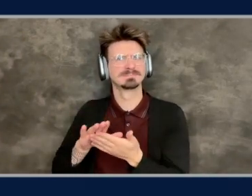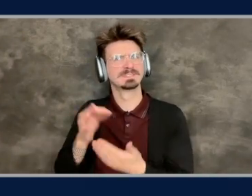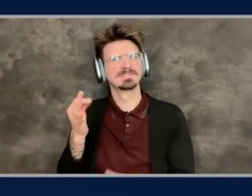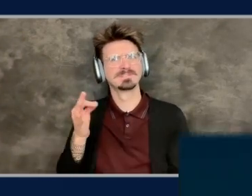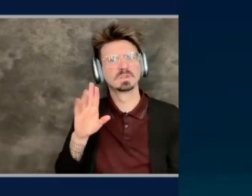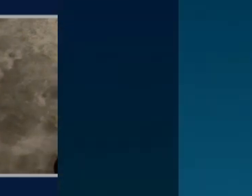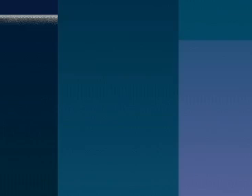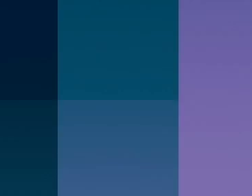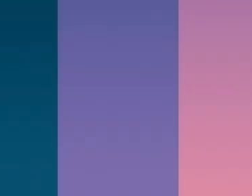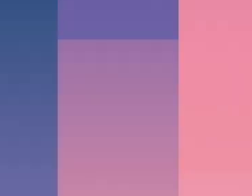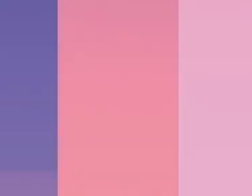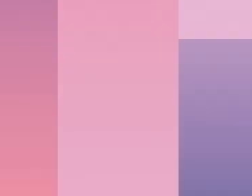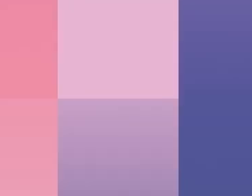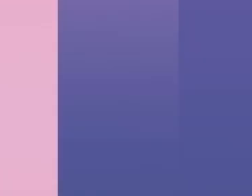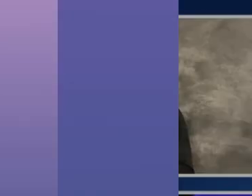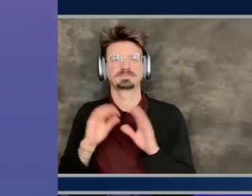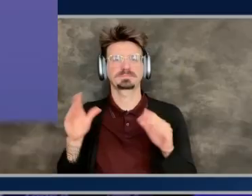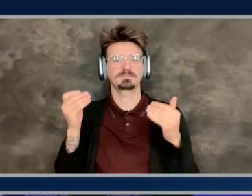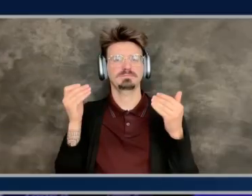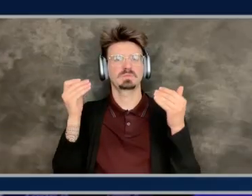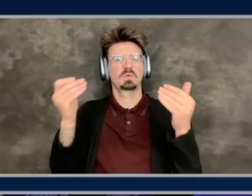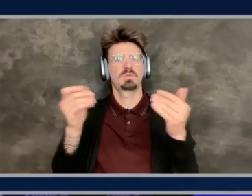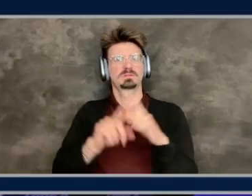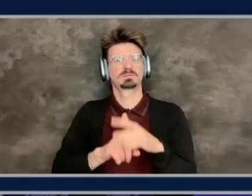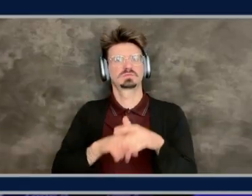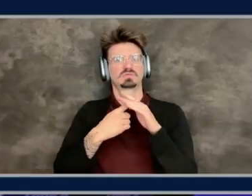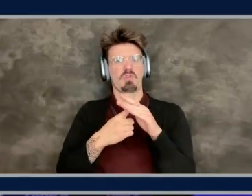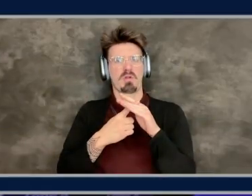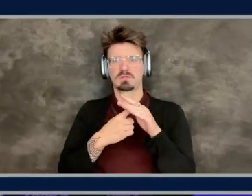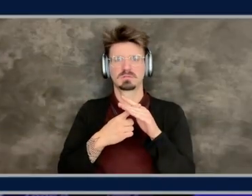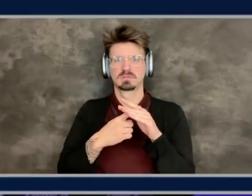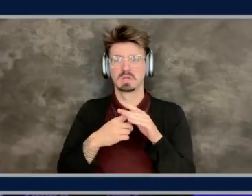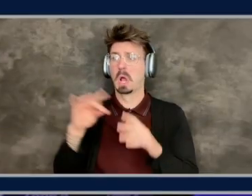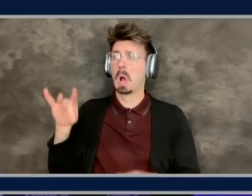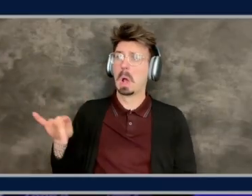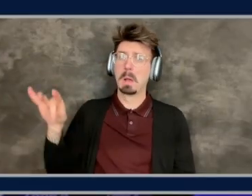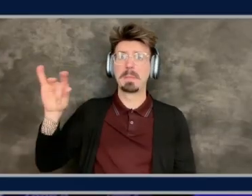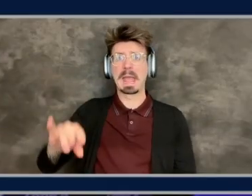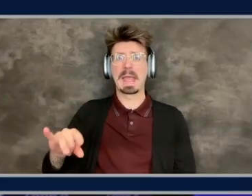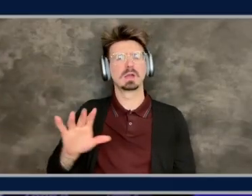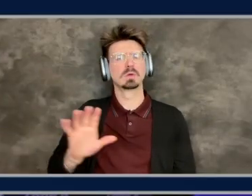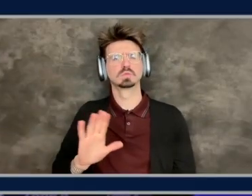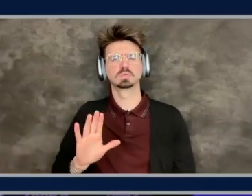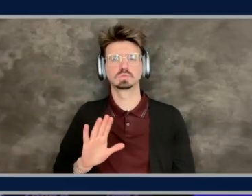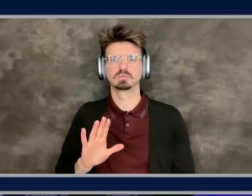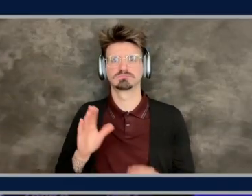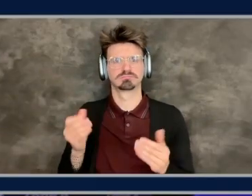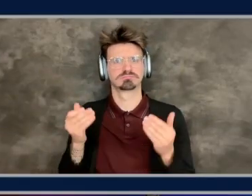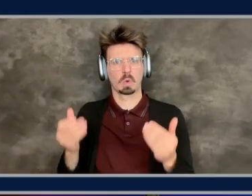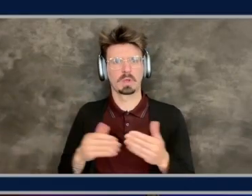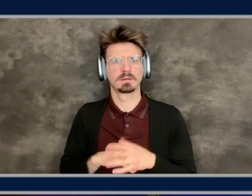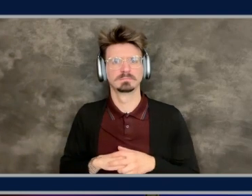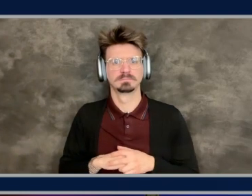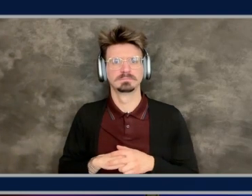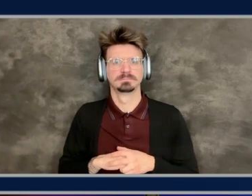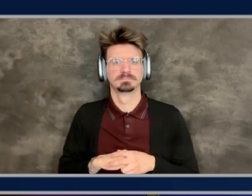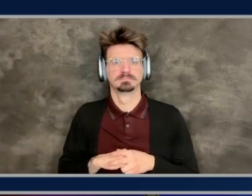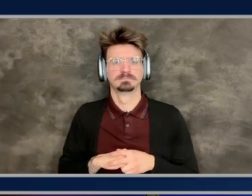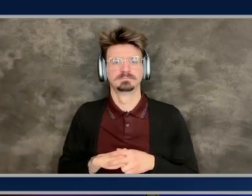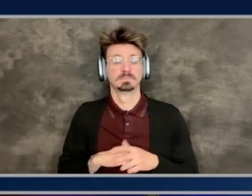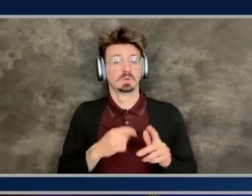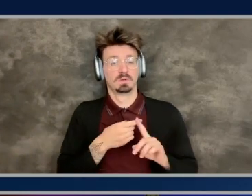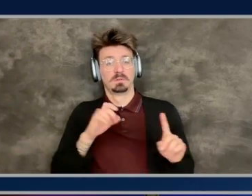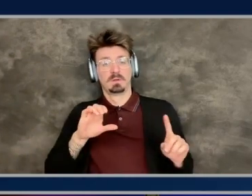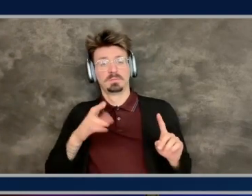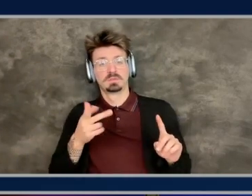doesn't require that you actually have to do anything or pay anything just yet to get started with this. From the chat, we have Ganesh from